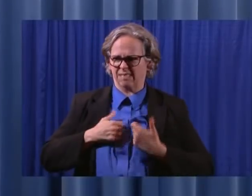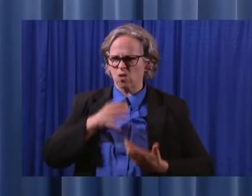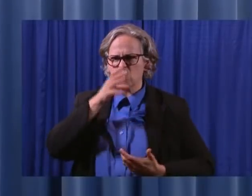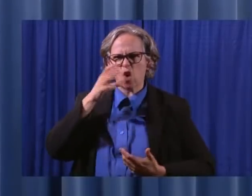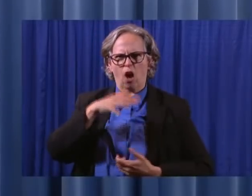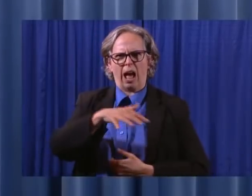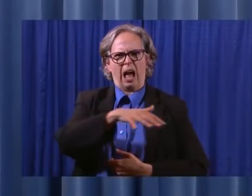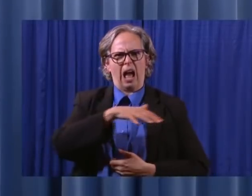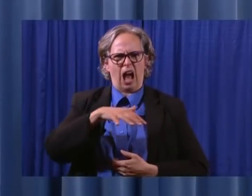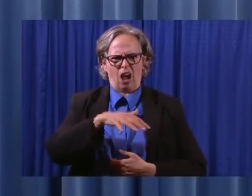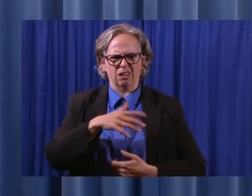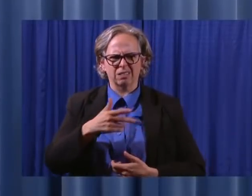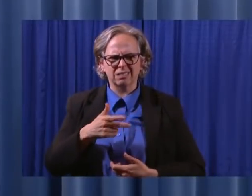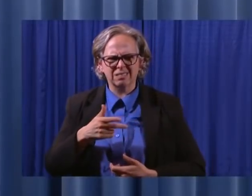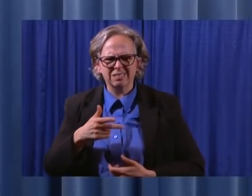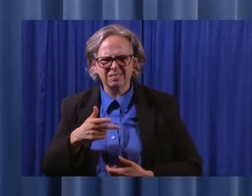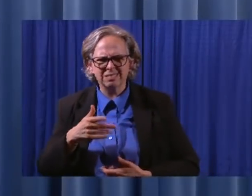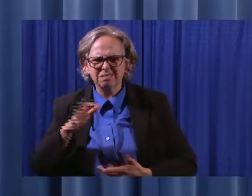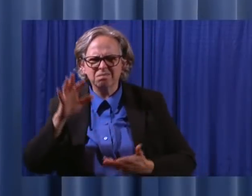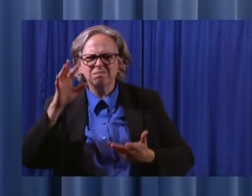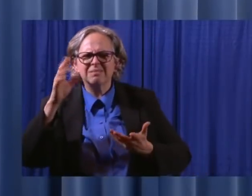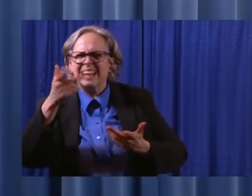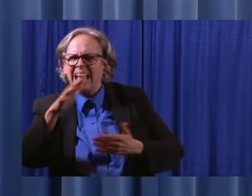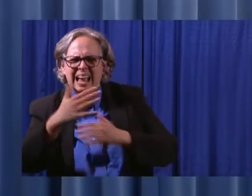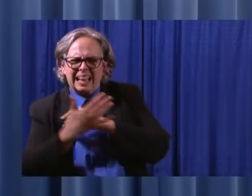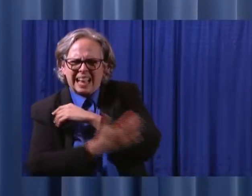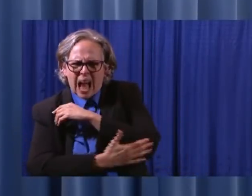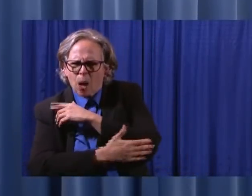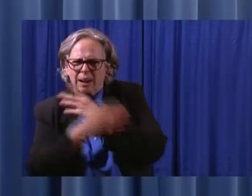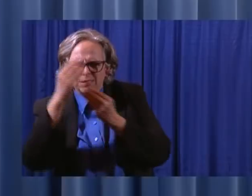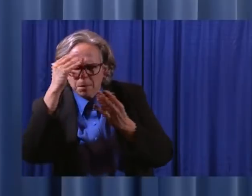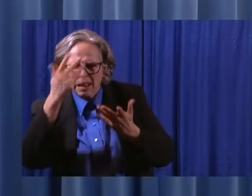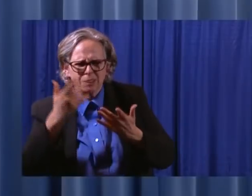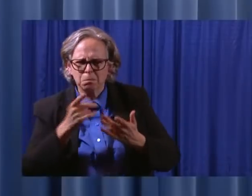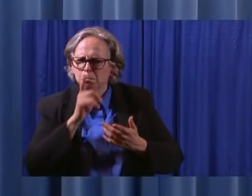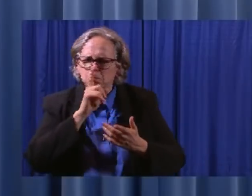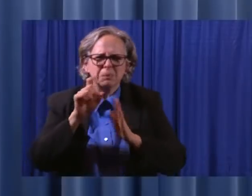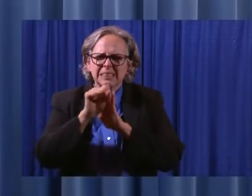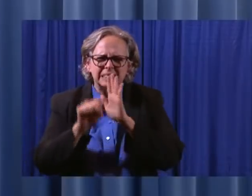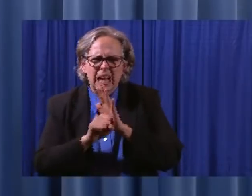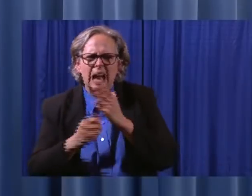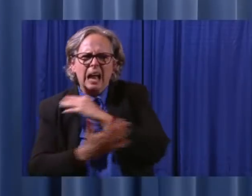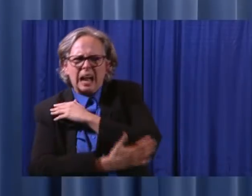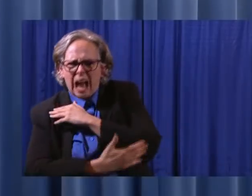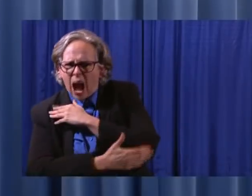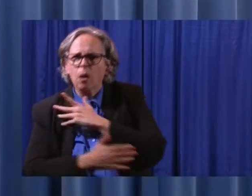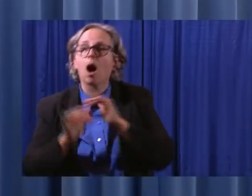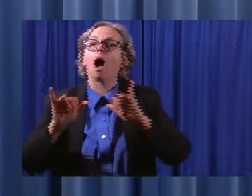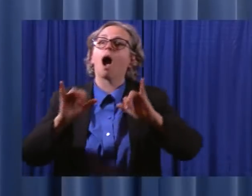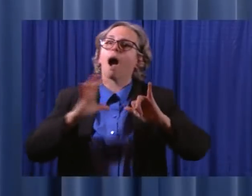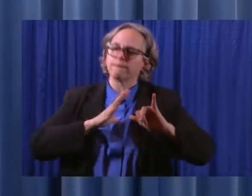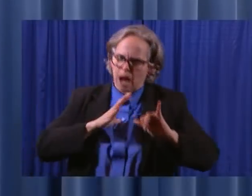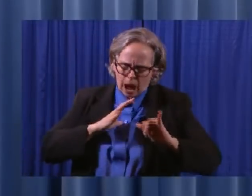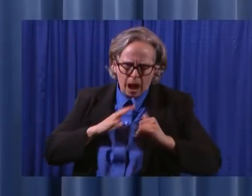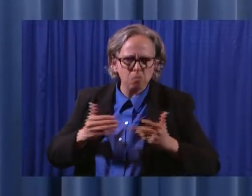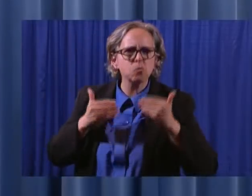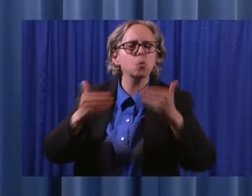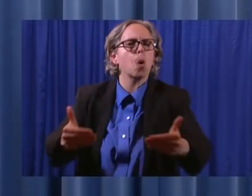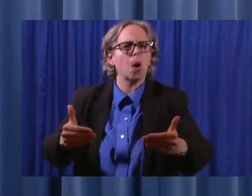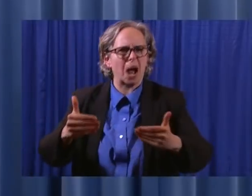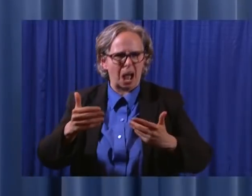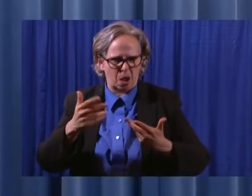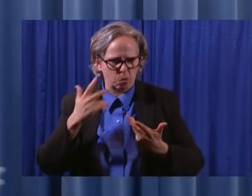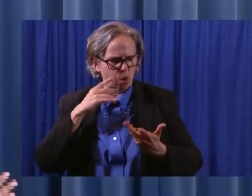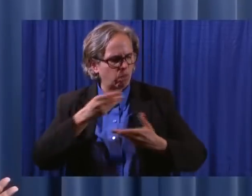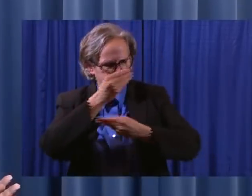it county by county? We're doing that, and that's what you're going to see as we move forward more and more. We're going to focus on where we are seeing issues.